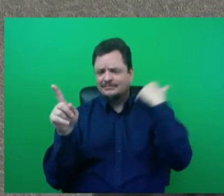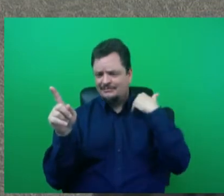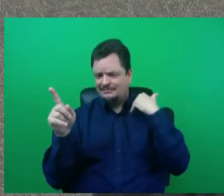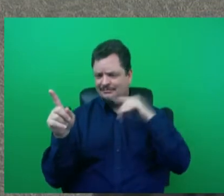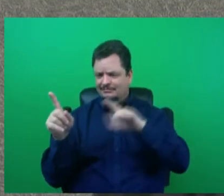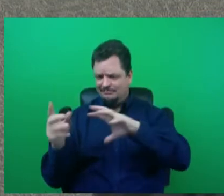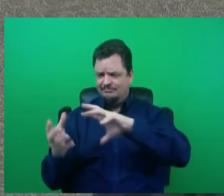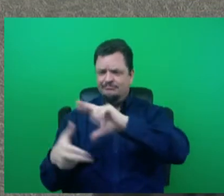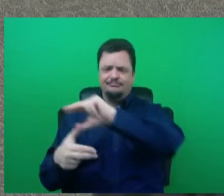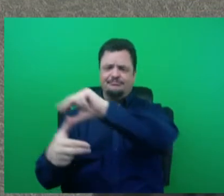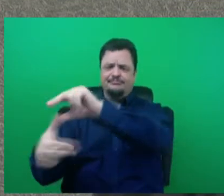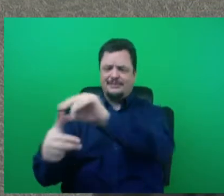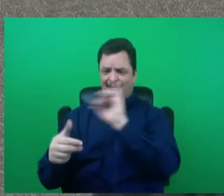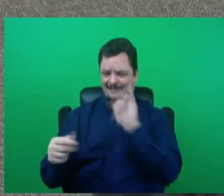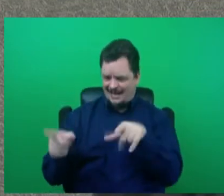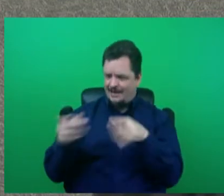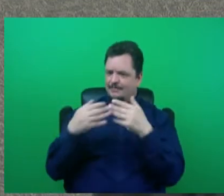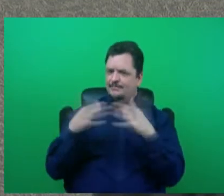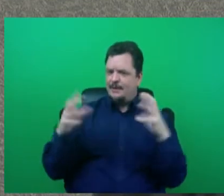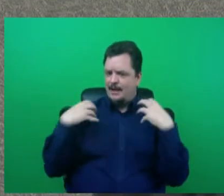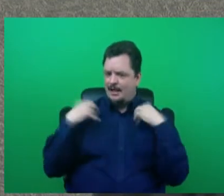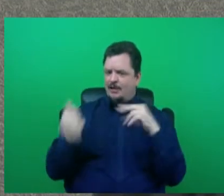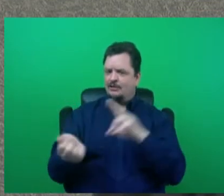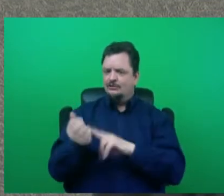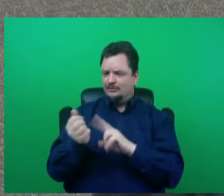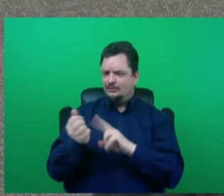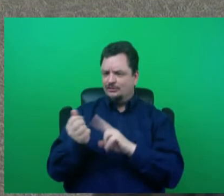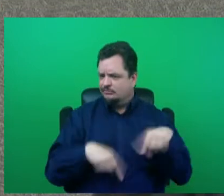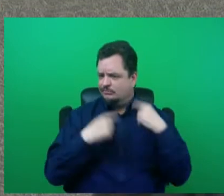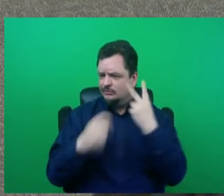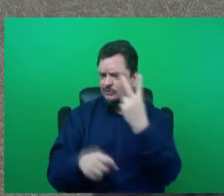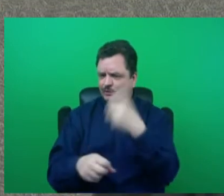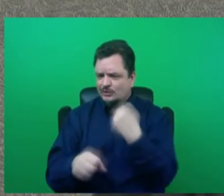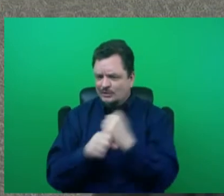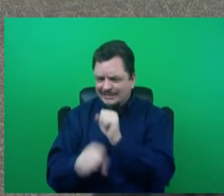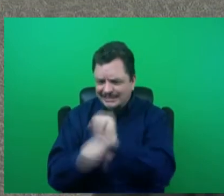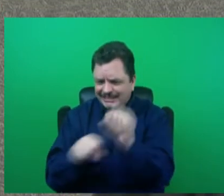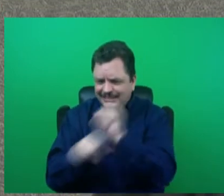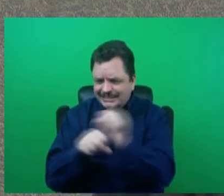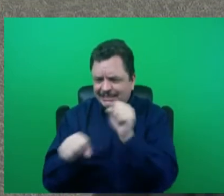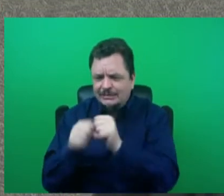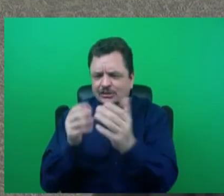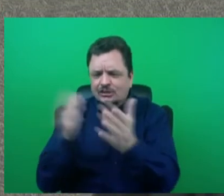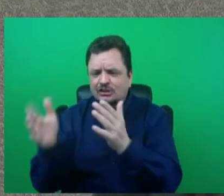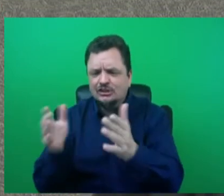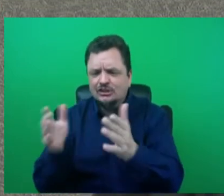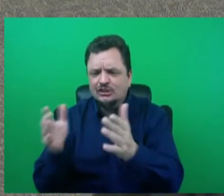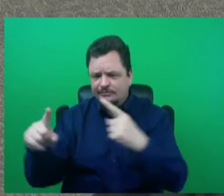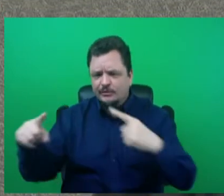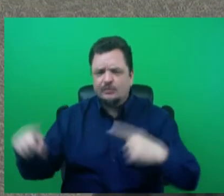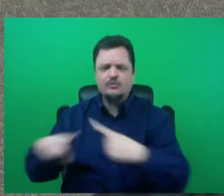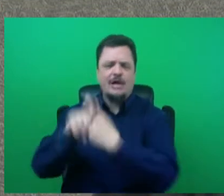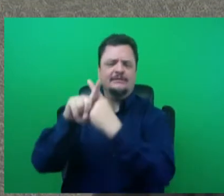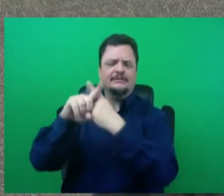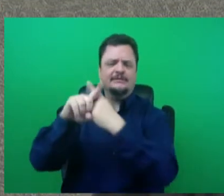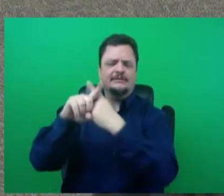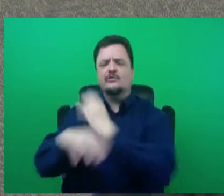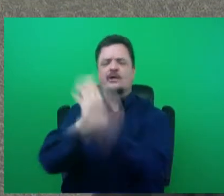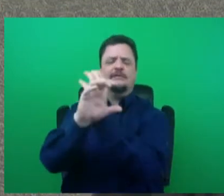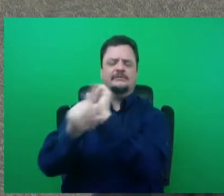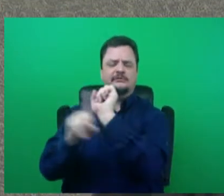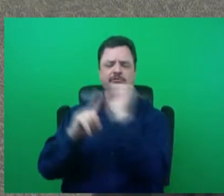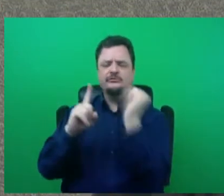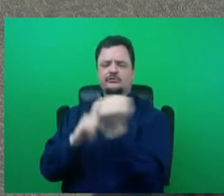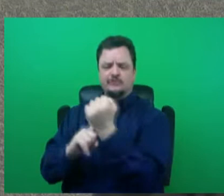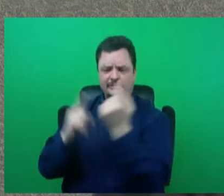2 years. And those moments of serving a community in crisis, it's a privilege to be part of that. And I thank the board